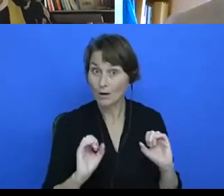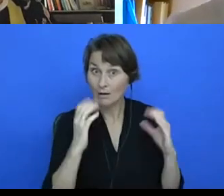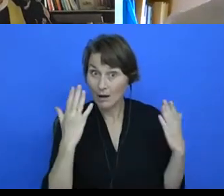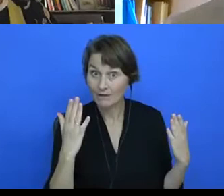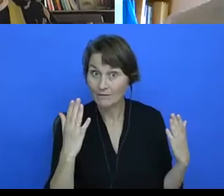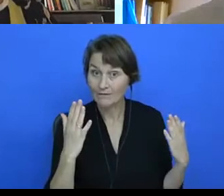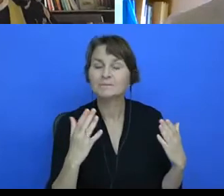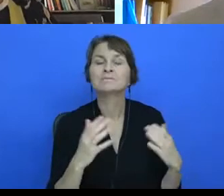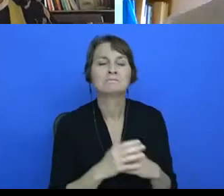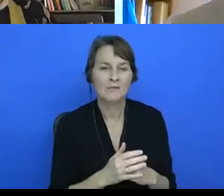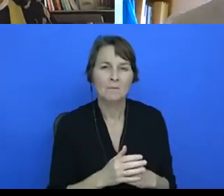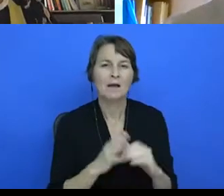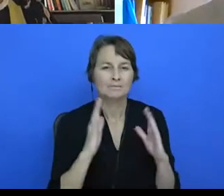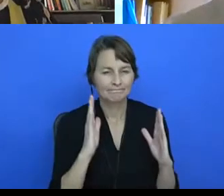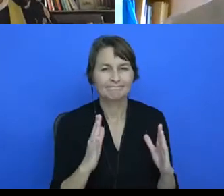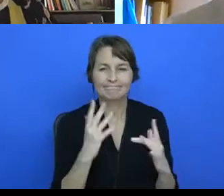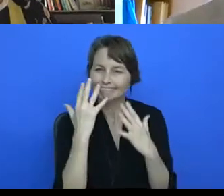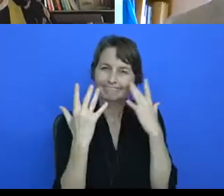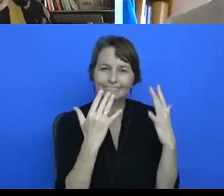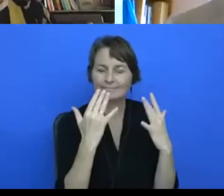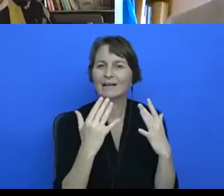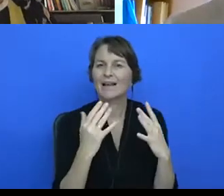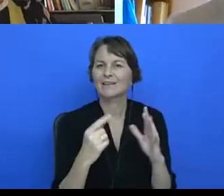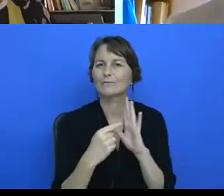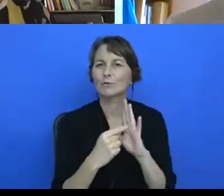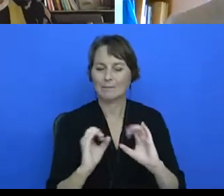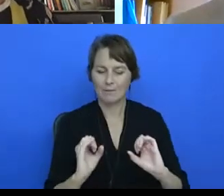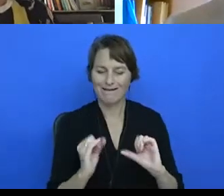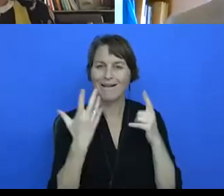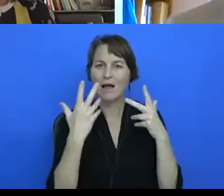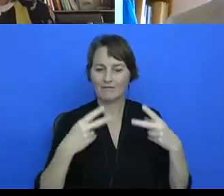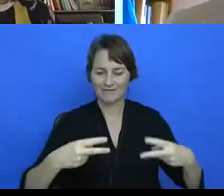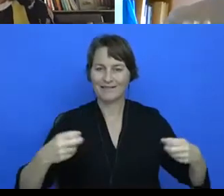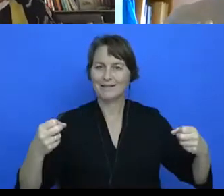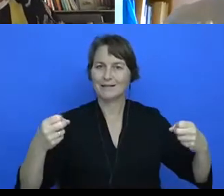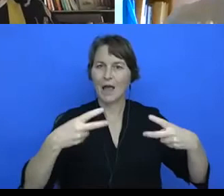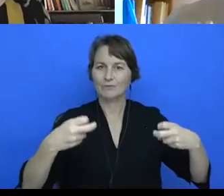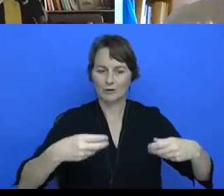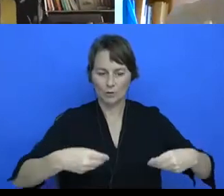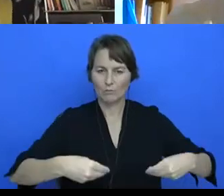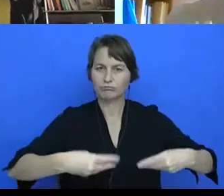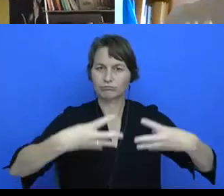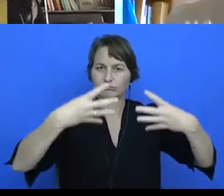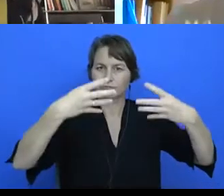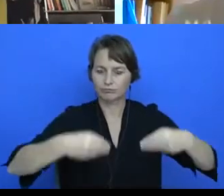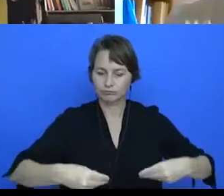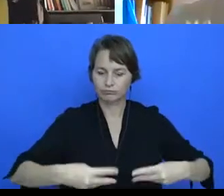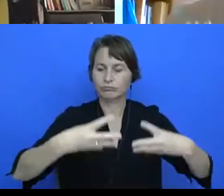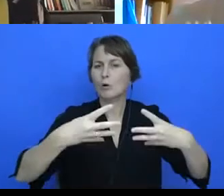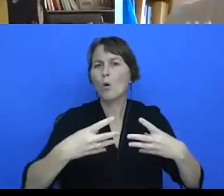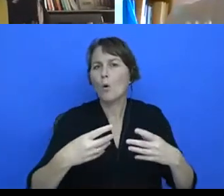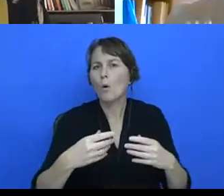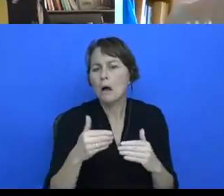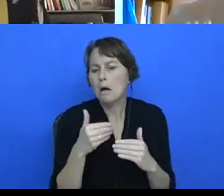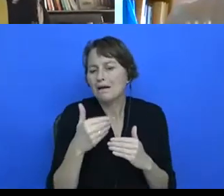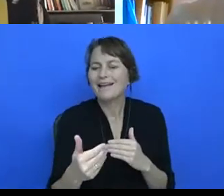that there's some sort of live captioning system or some other way of interpreting on top of that, to make it